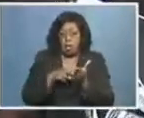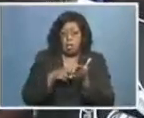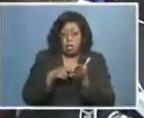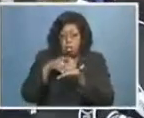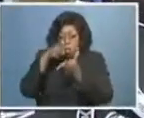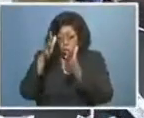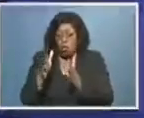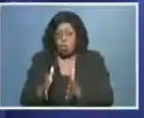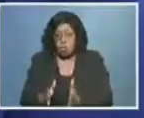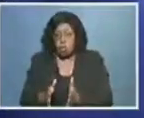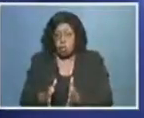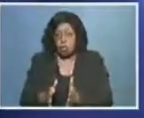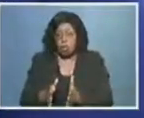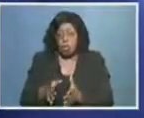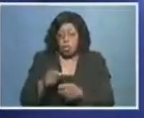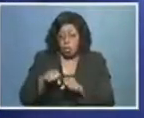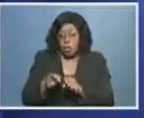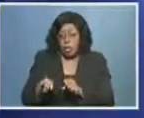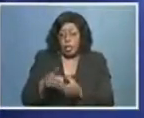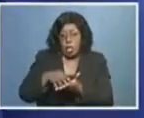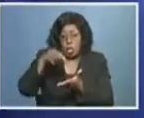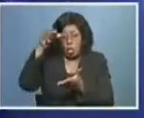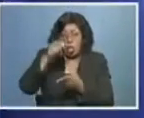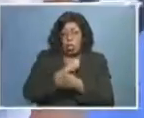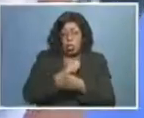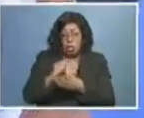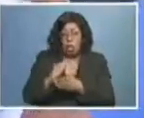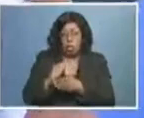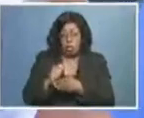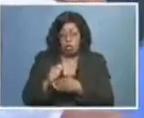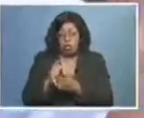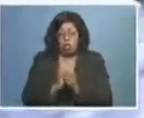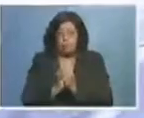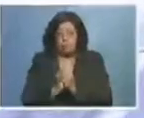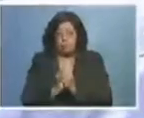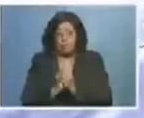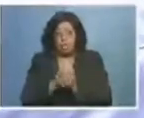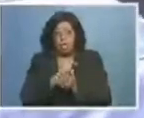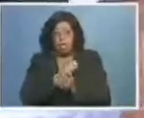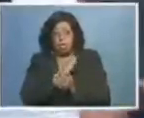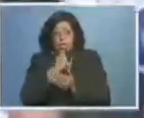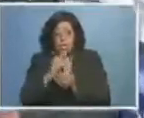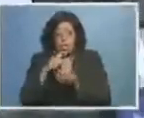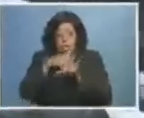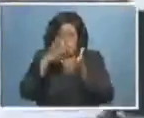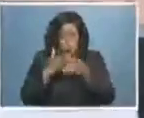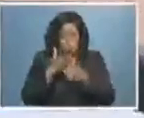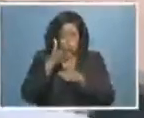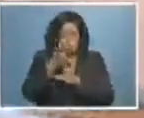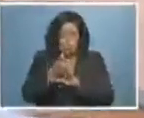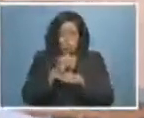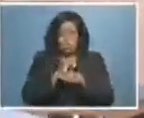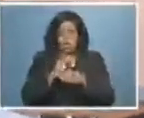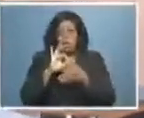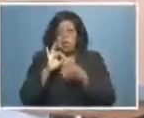need to get those students to learn a trade and to earn a living. Well, Thompson says students enrolled across the archipelago